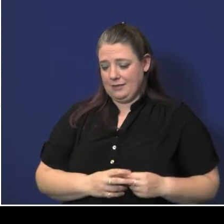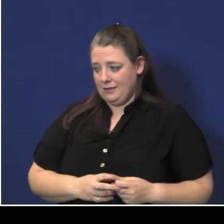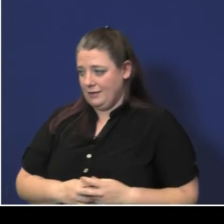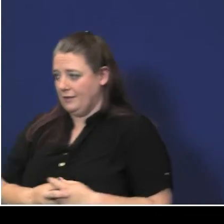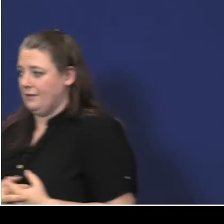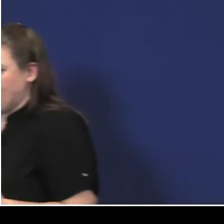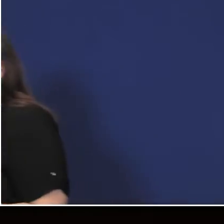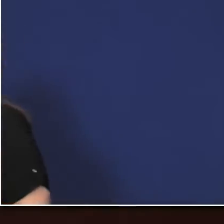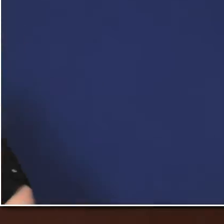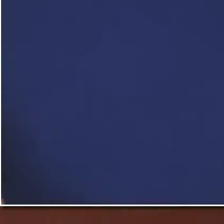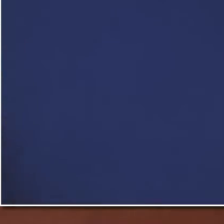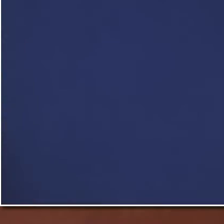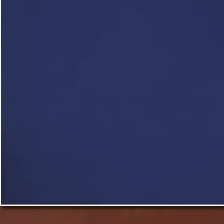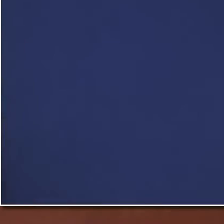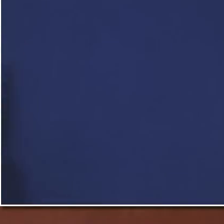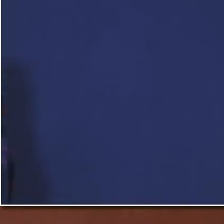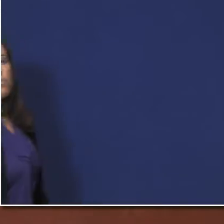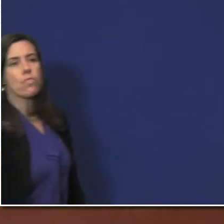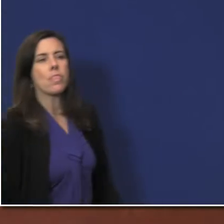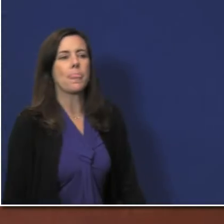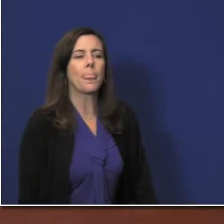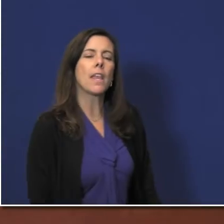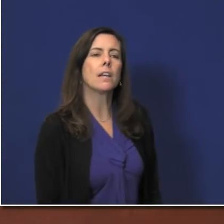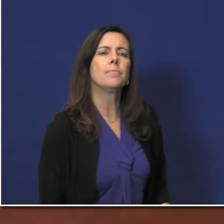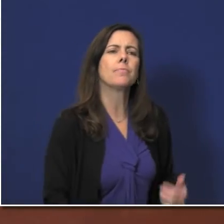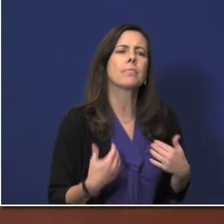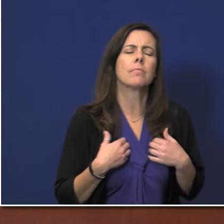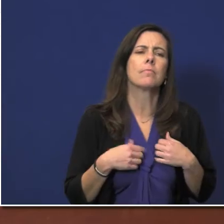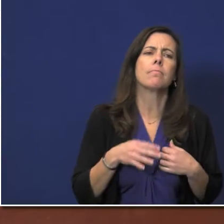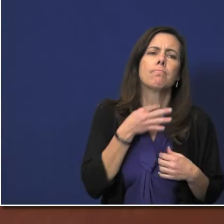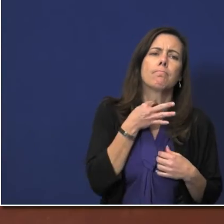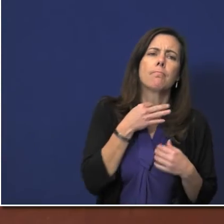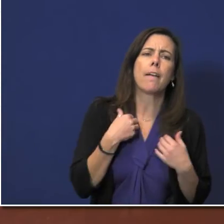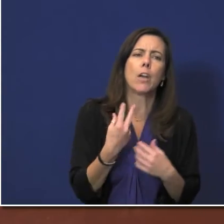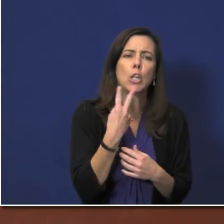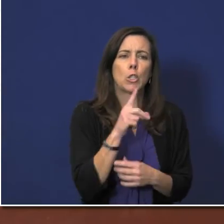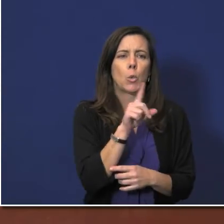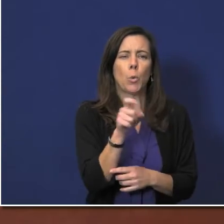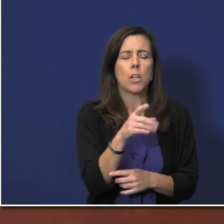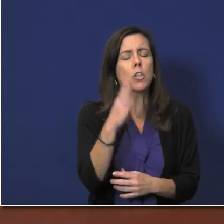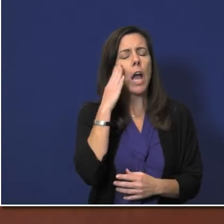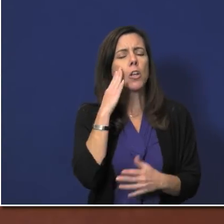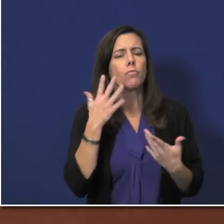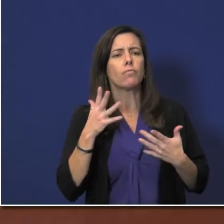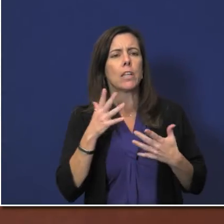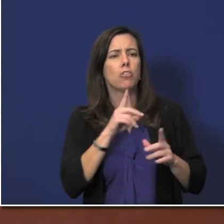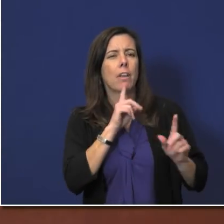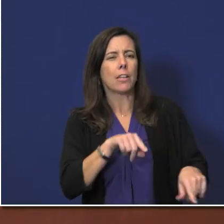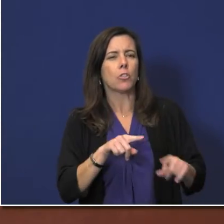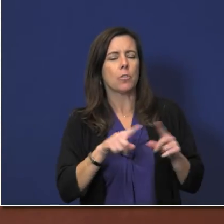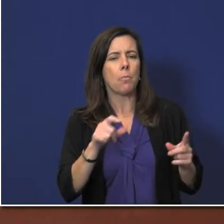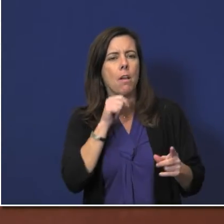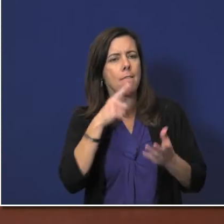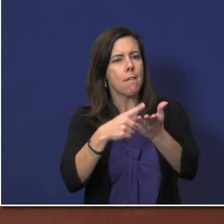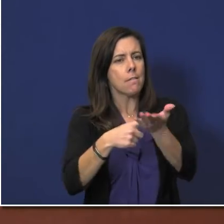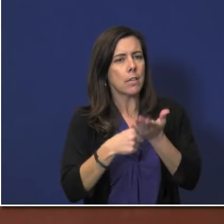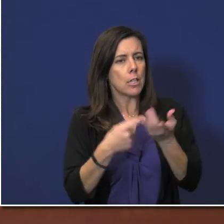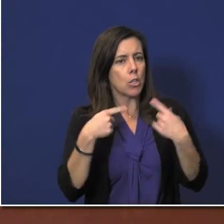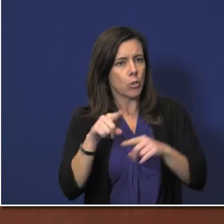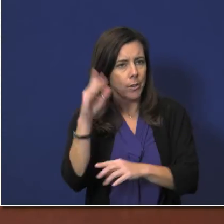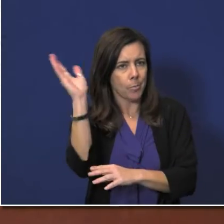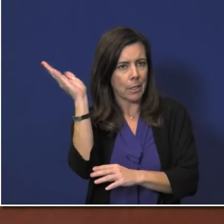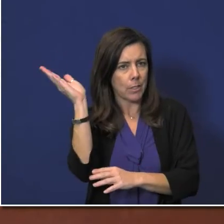some questions that I know you have already addressed, but were not talked about in the presentation.